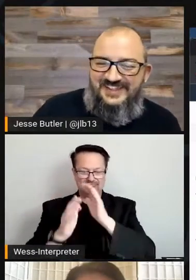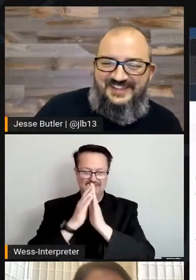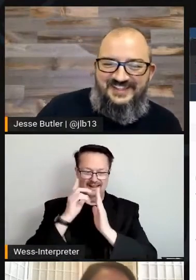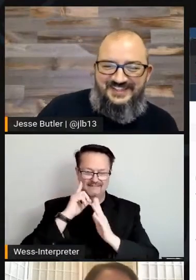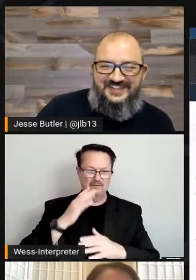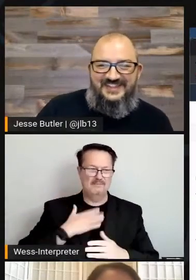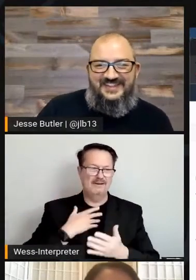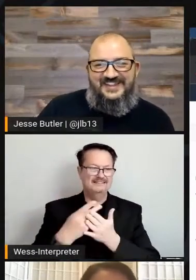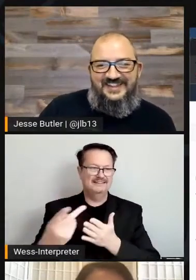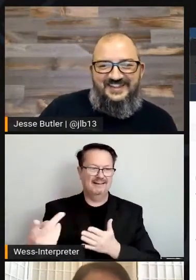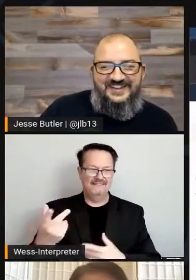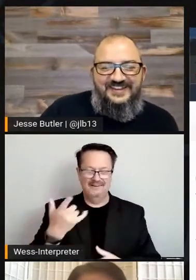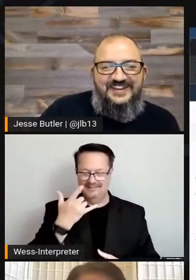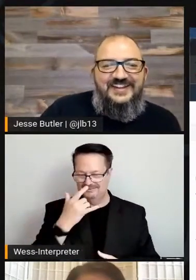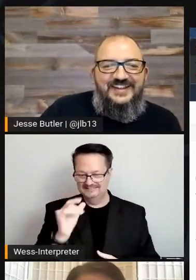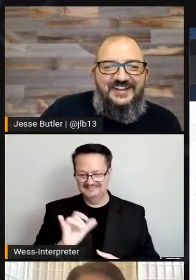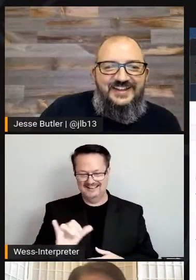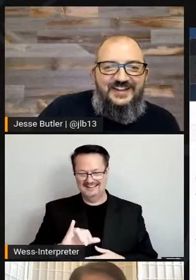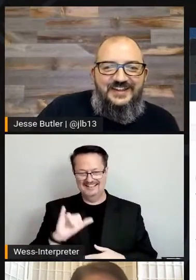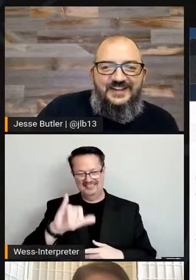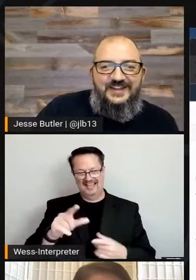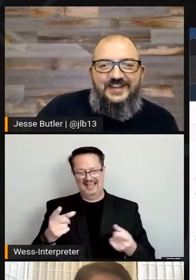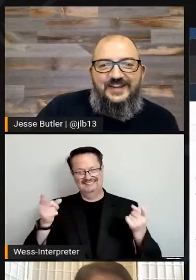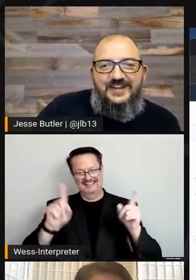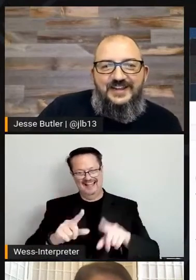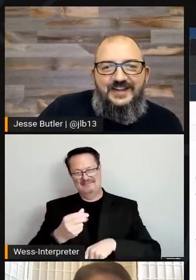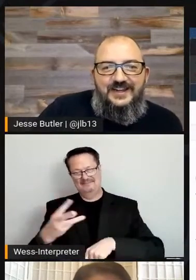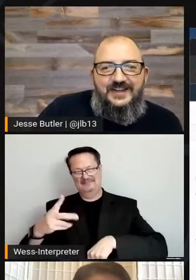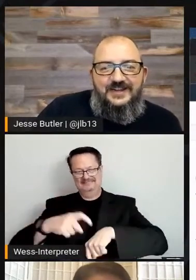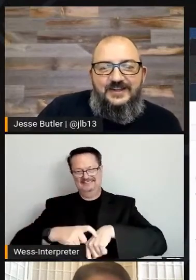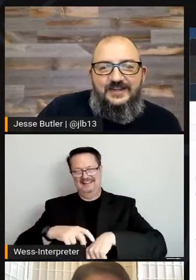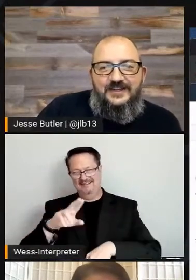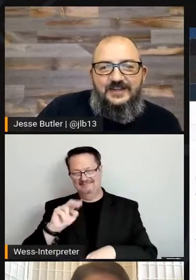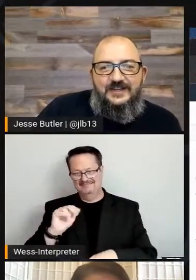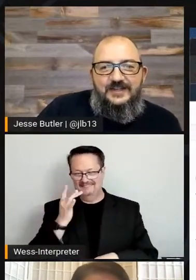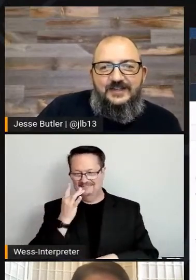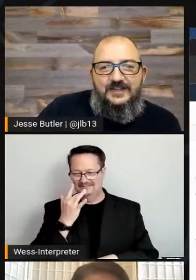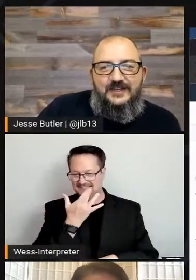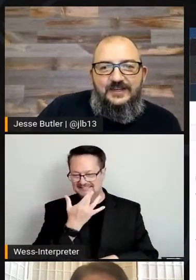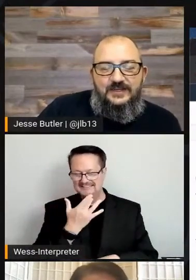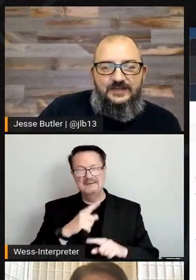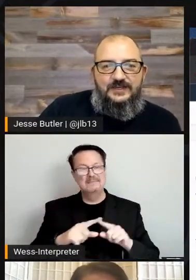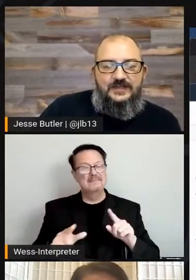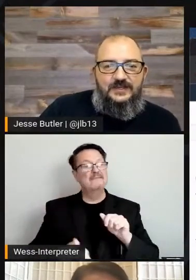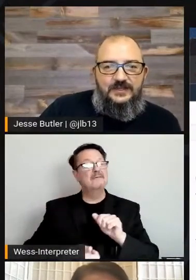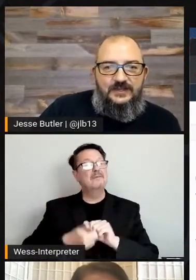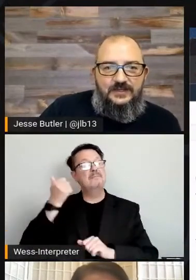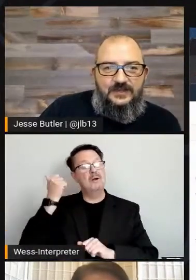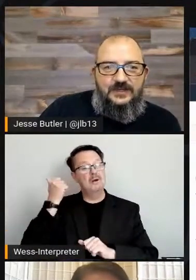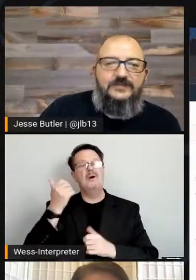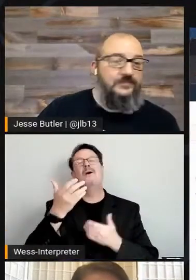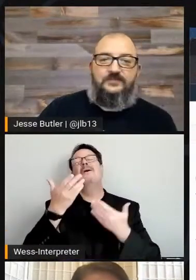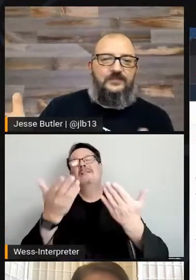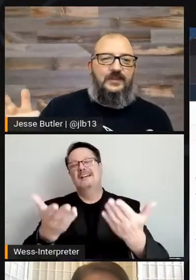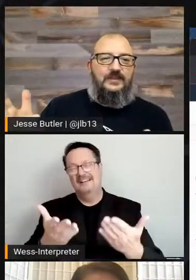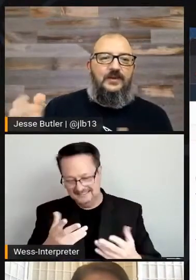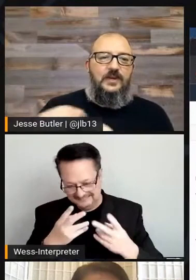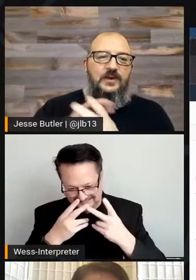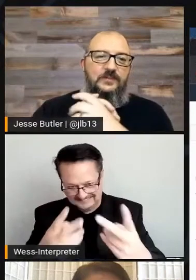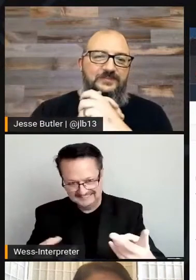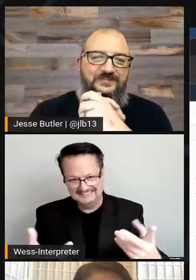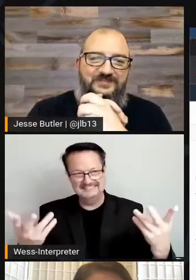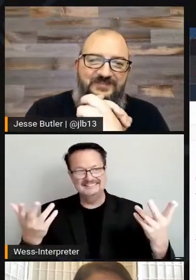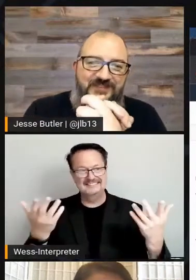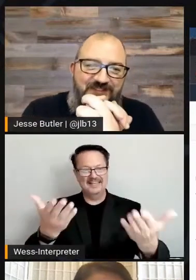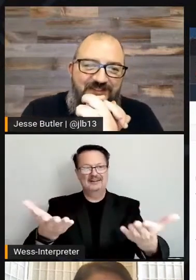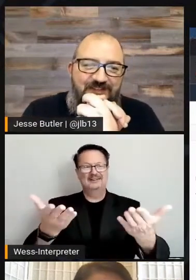So yeah, this has happened to me a couple of times, unfortunately, but for the most part, things are looking okay. Oh, here we go. See? There we go.